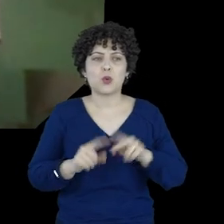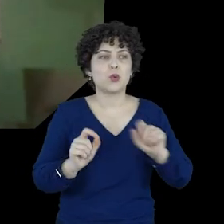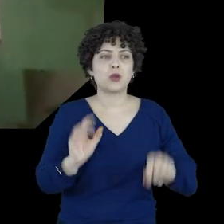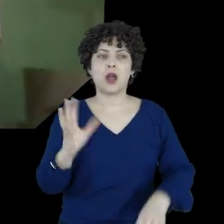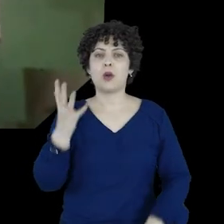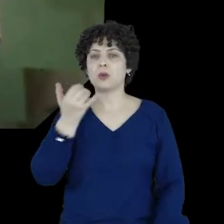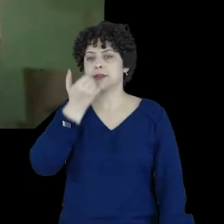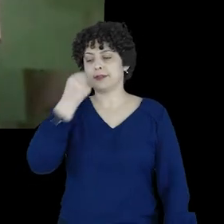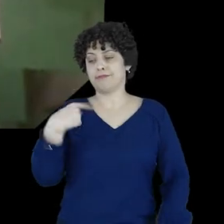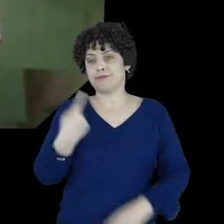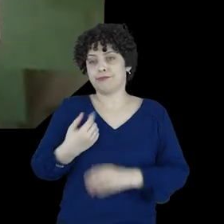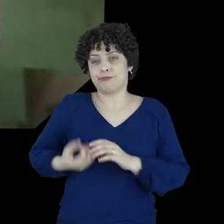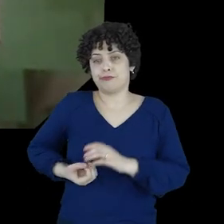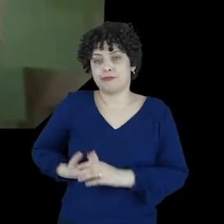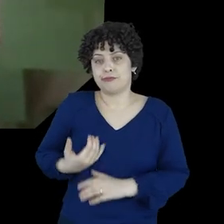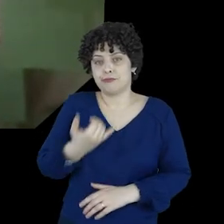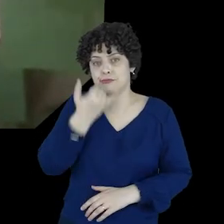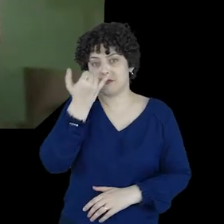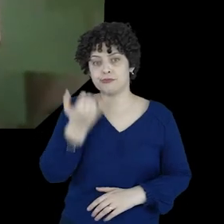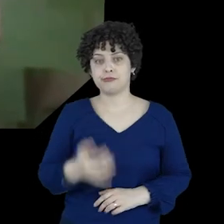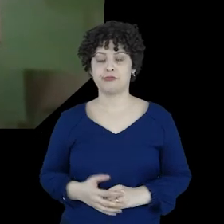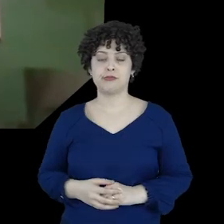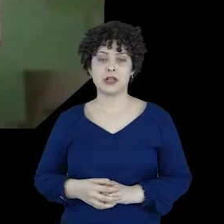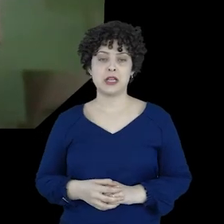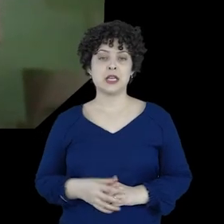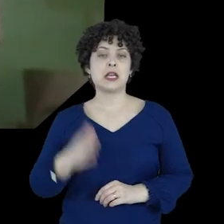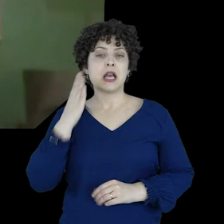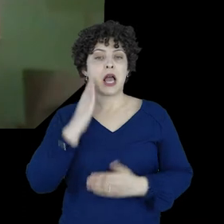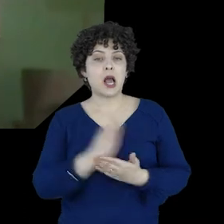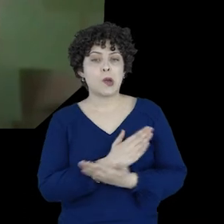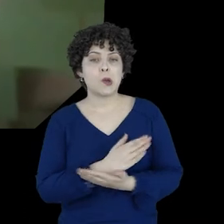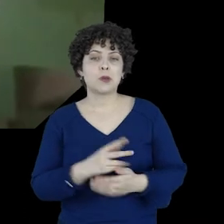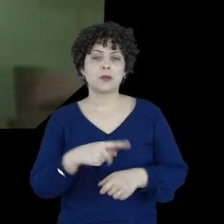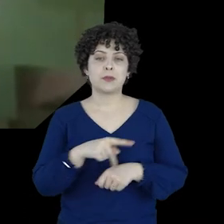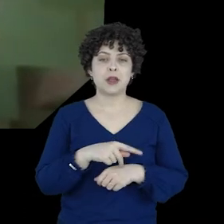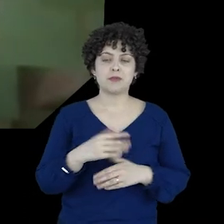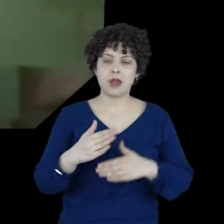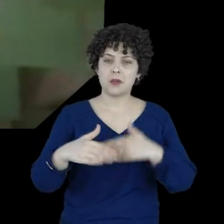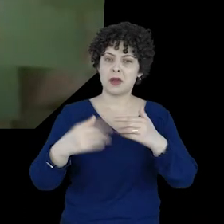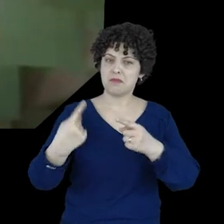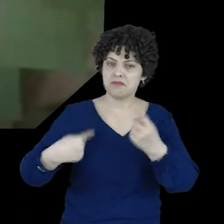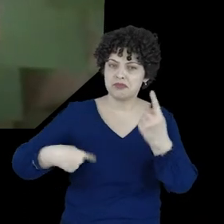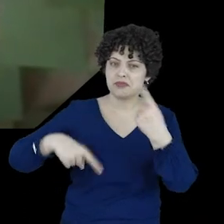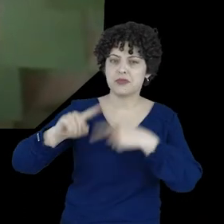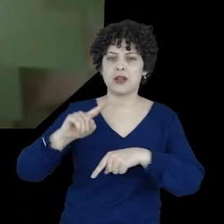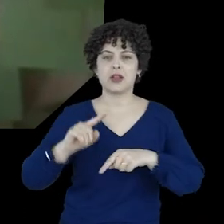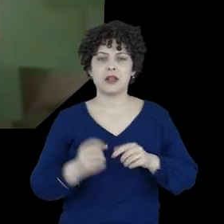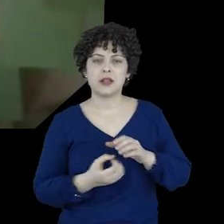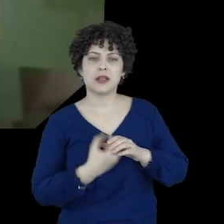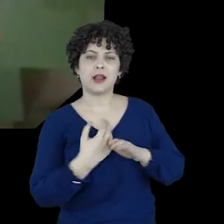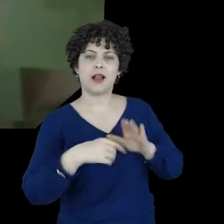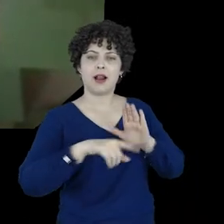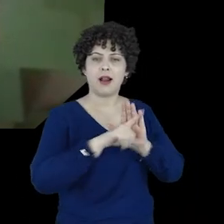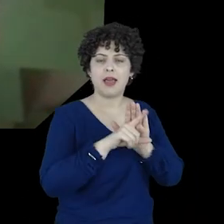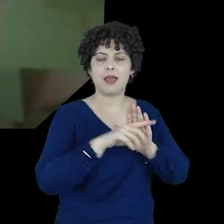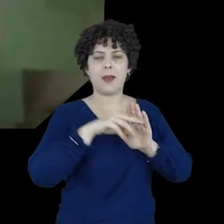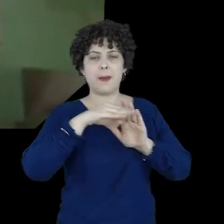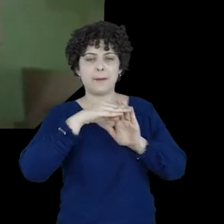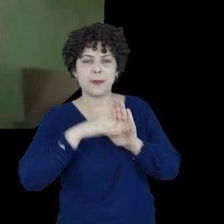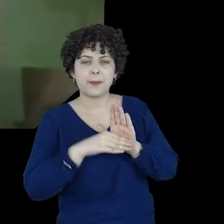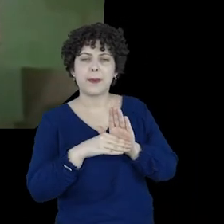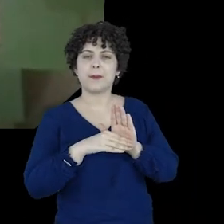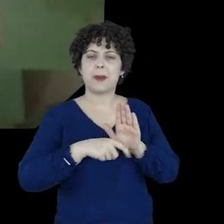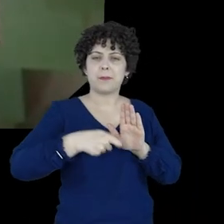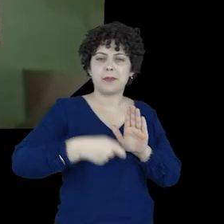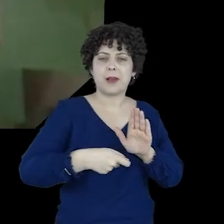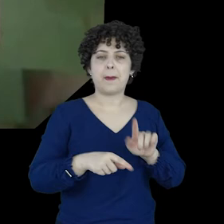or correcting the situations that we might have created. I know countries are far ahead when it comes to putting measures